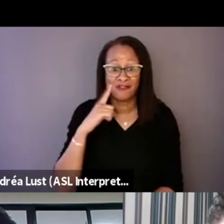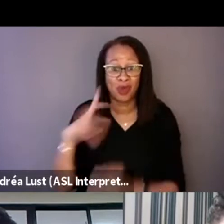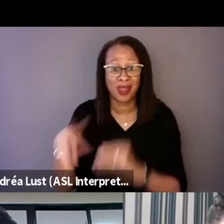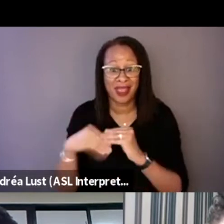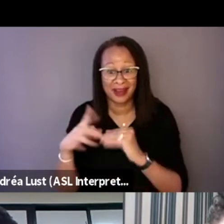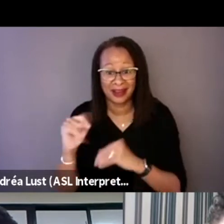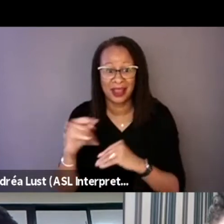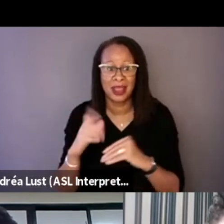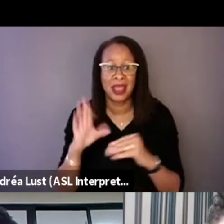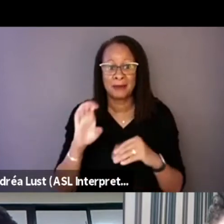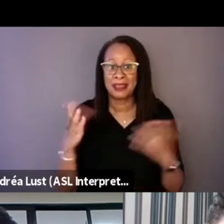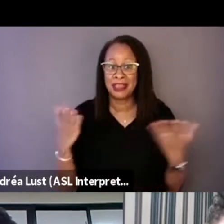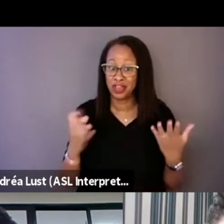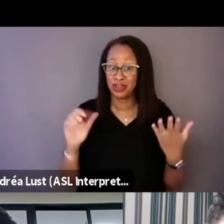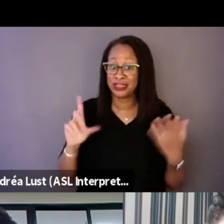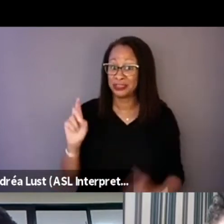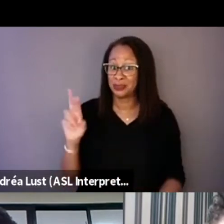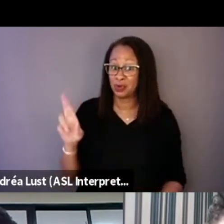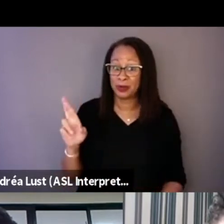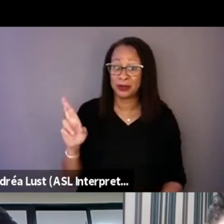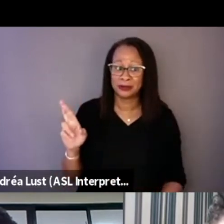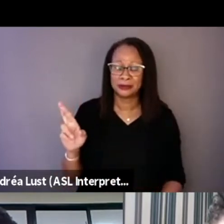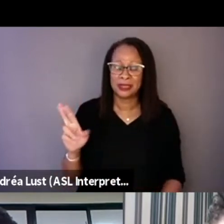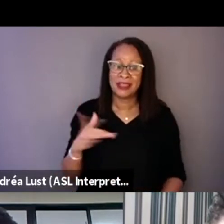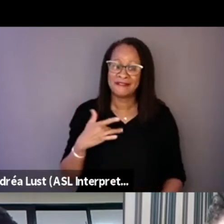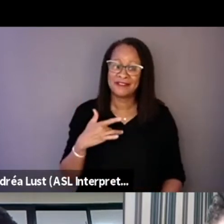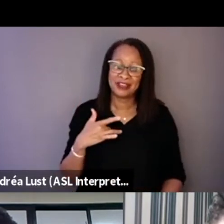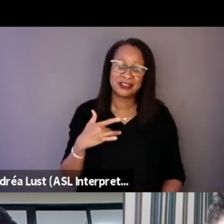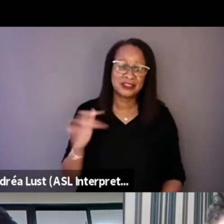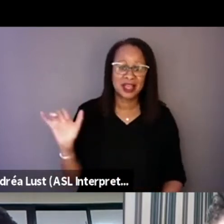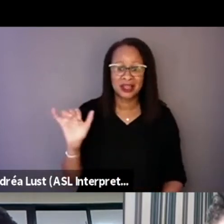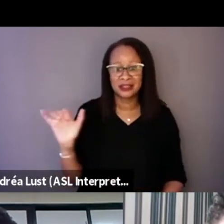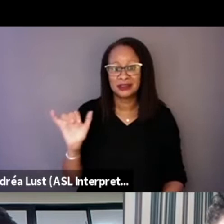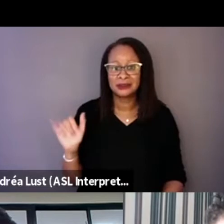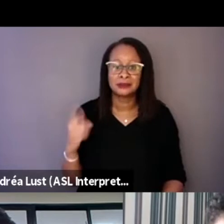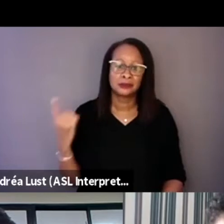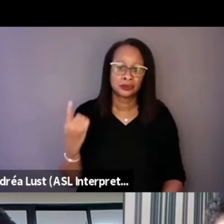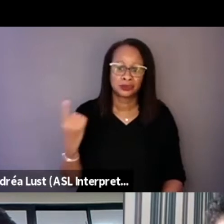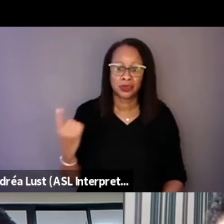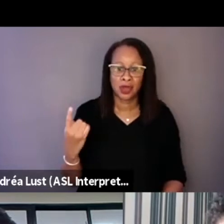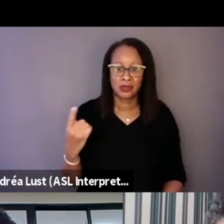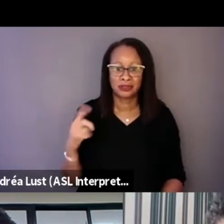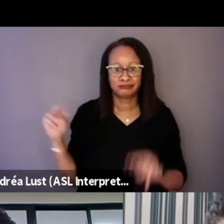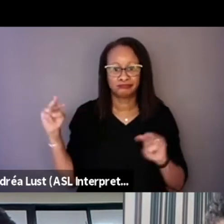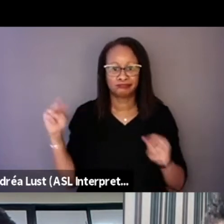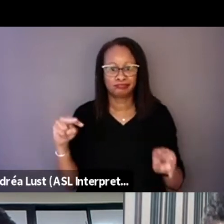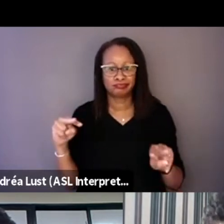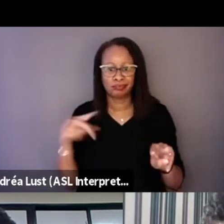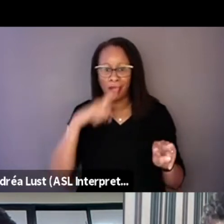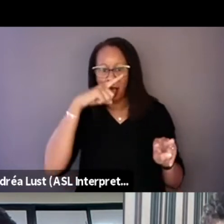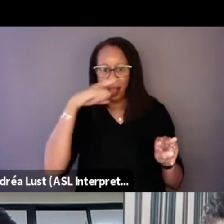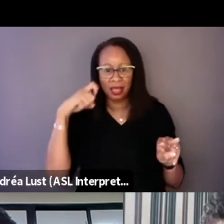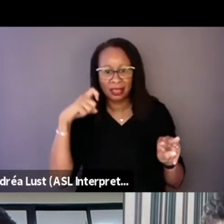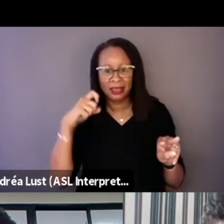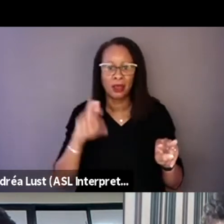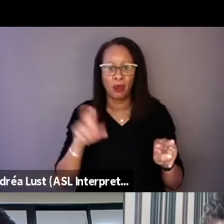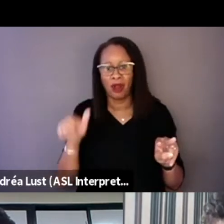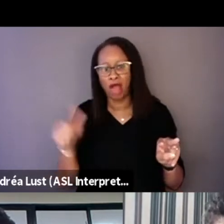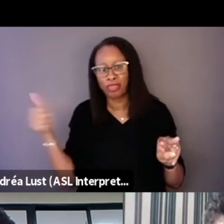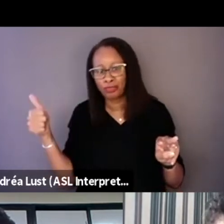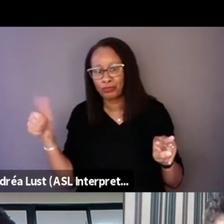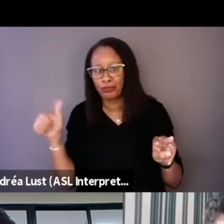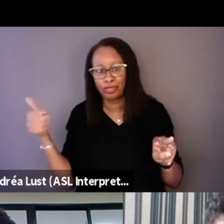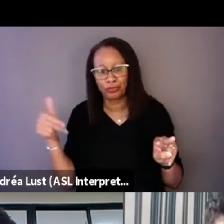being here in the Dominican Republic, it feels as if you're always being treated as ugly or othered,